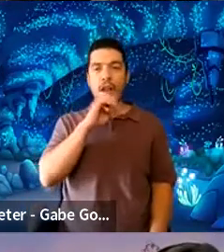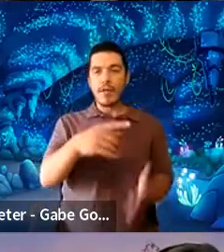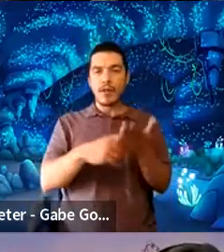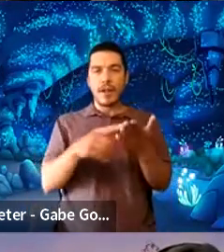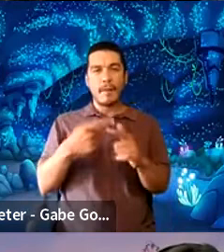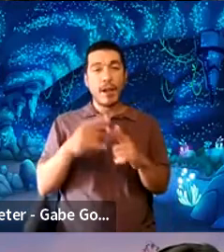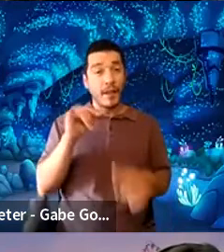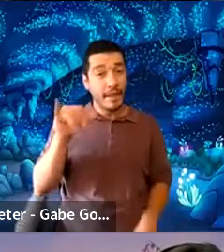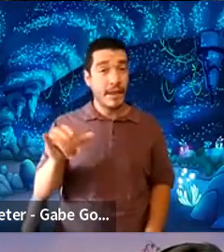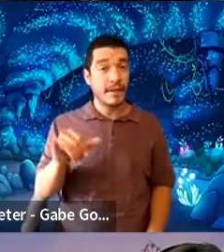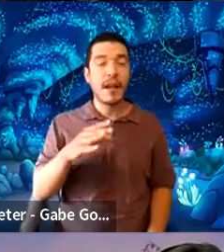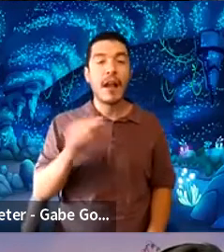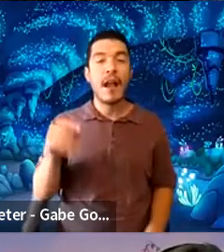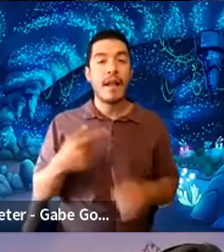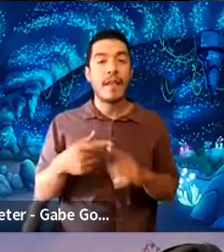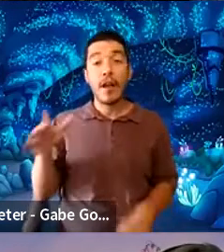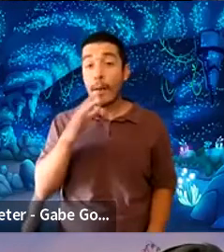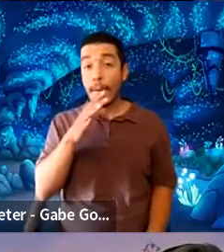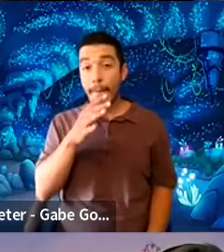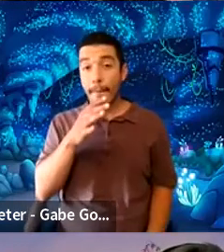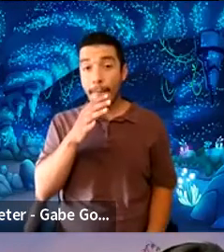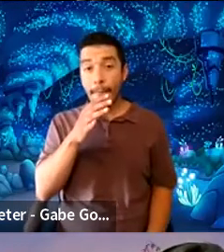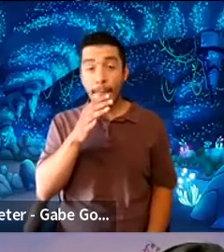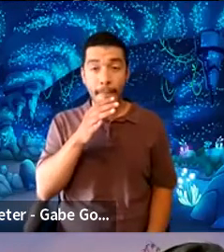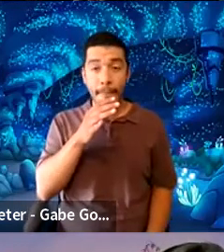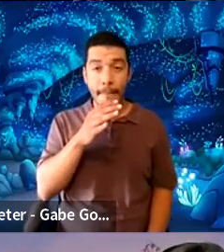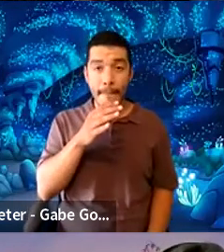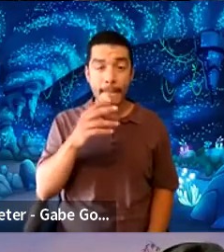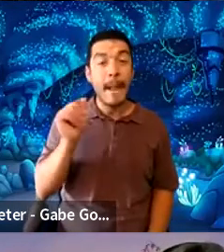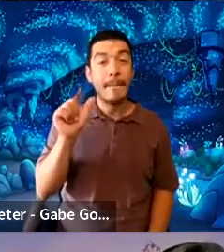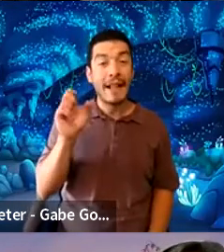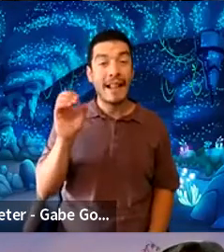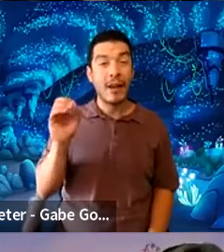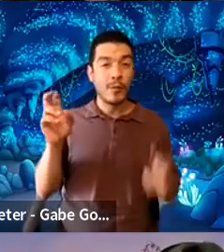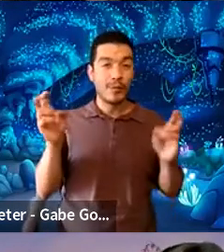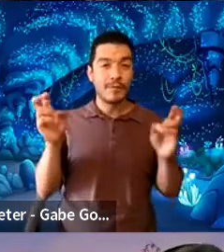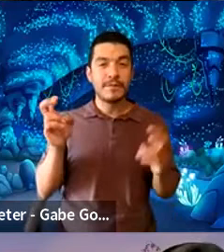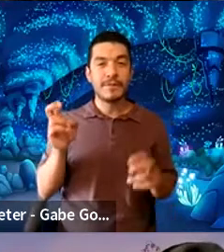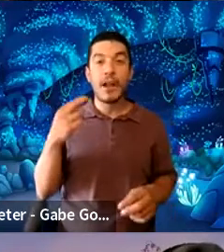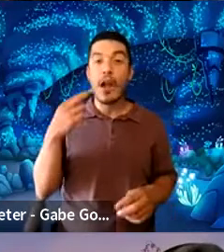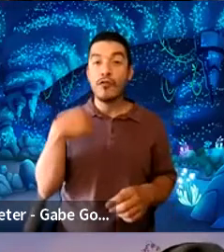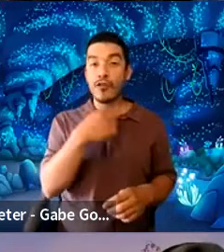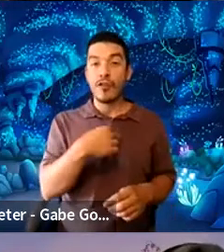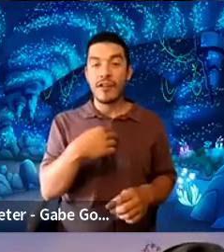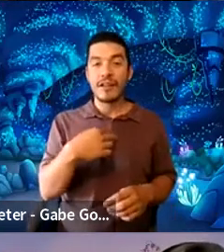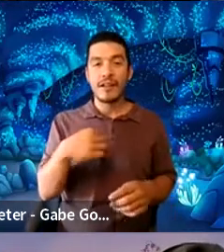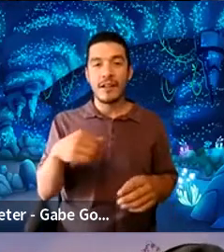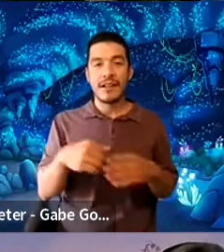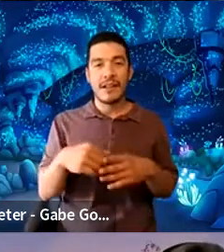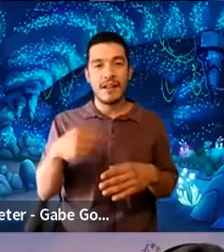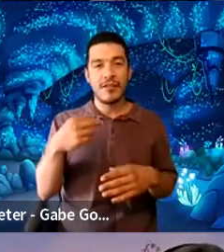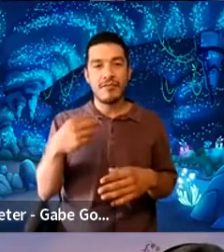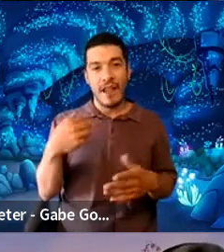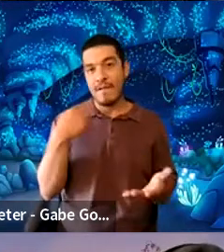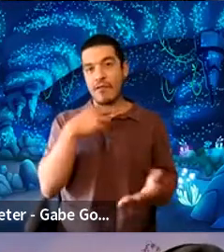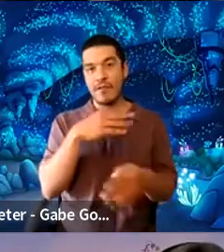intent with that. And then her mom, you know, paleo, restaurant, being in a restaurateur,